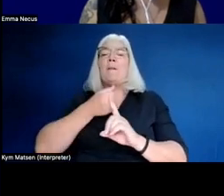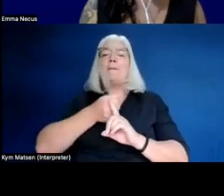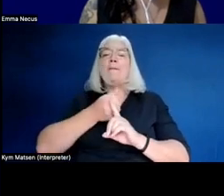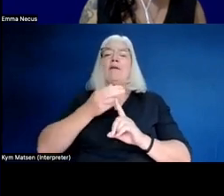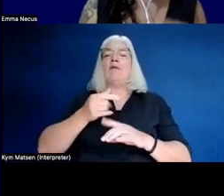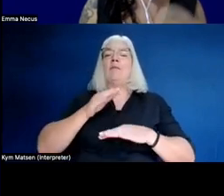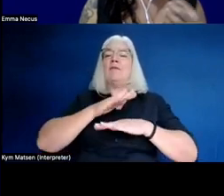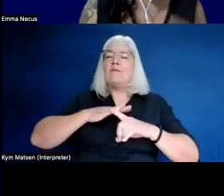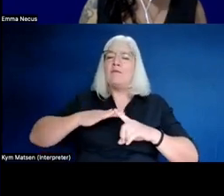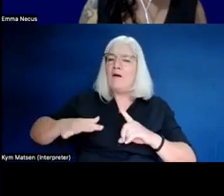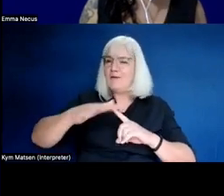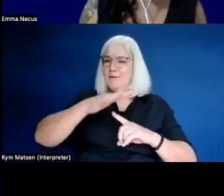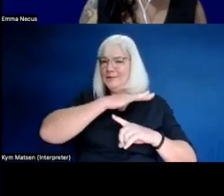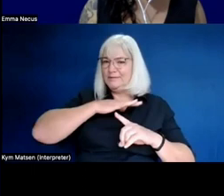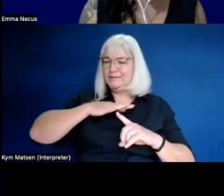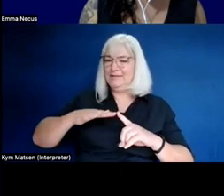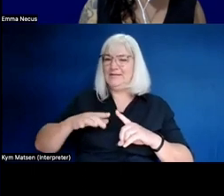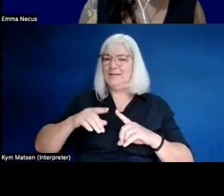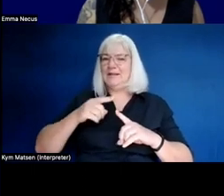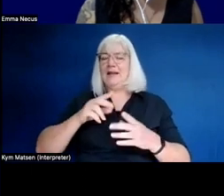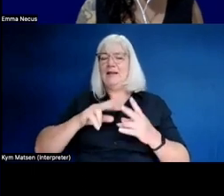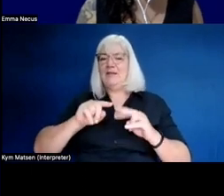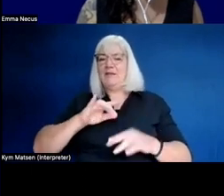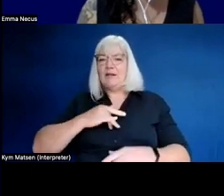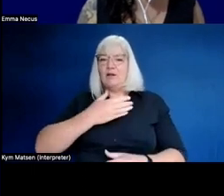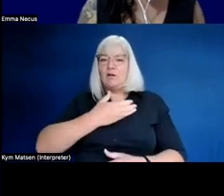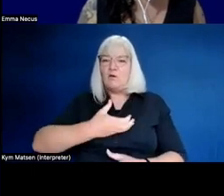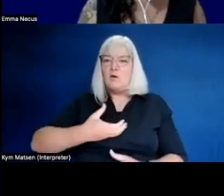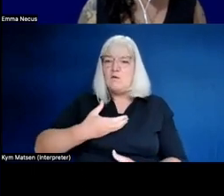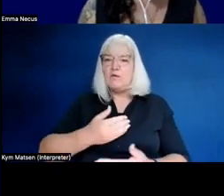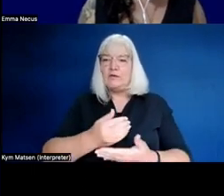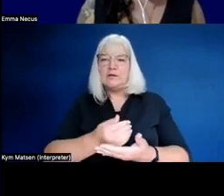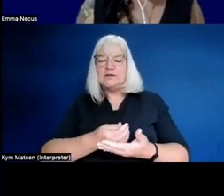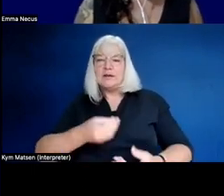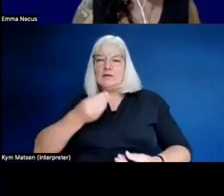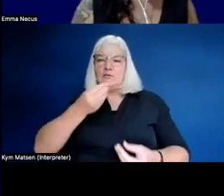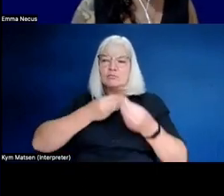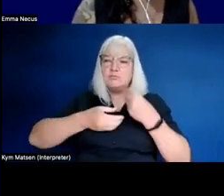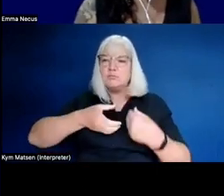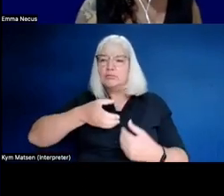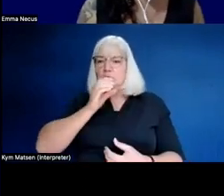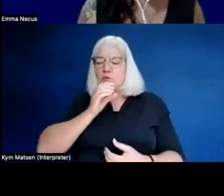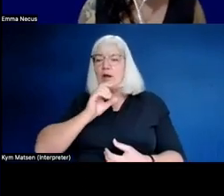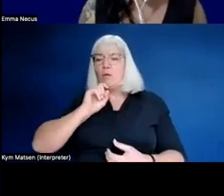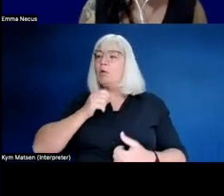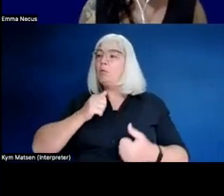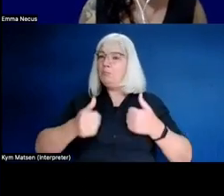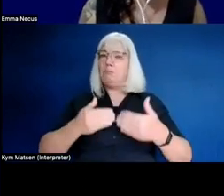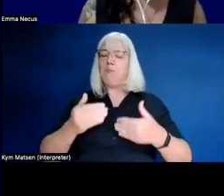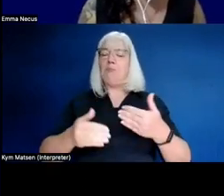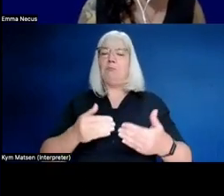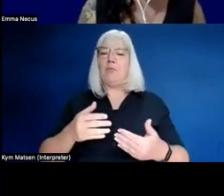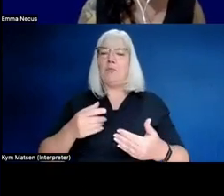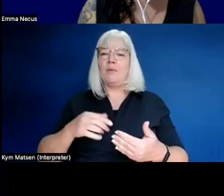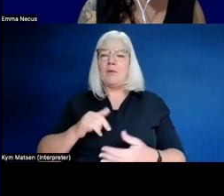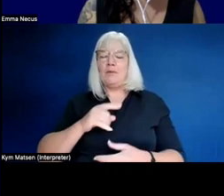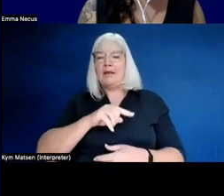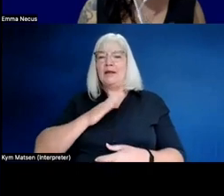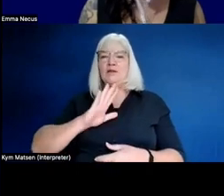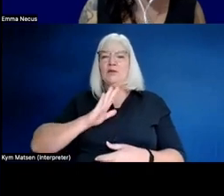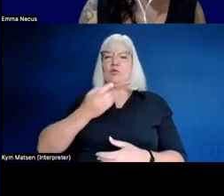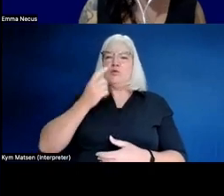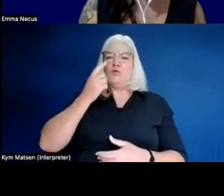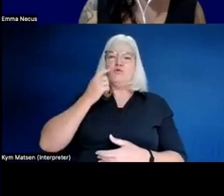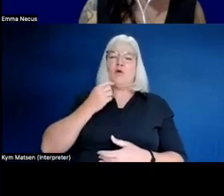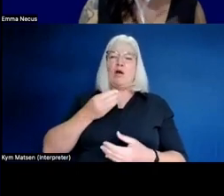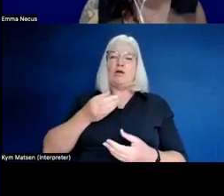their confidence and safety around eating and drinking. For example, a child may not want to eat more solid foods because they're